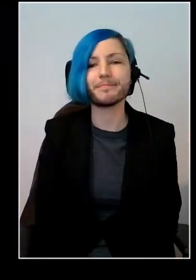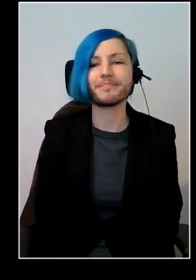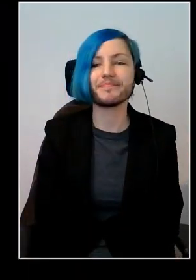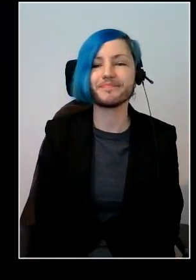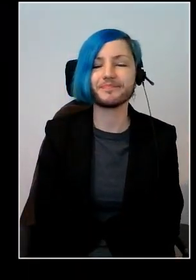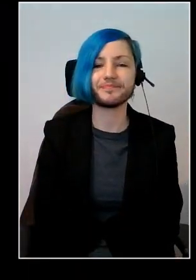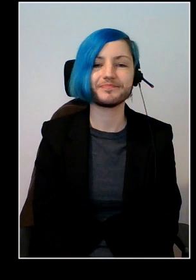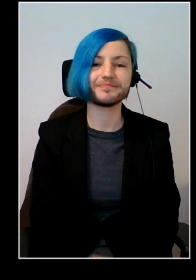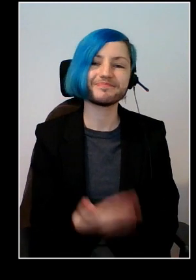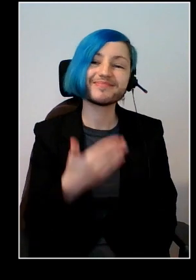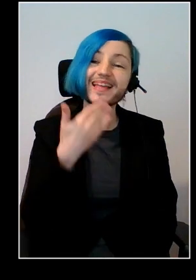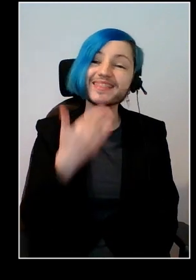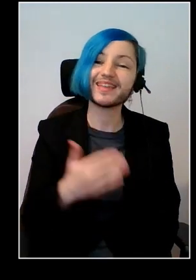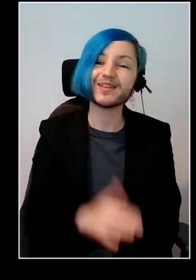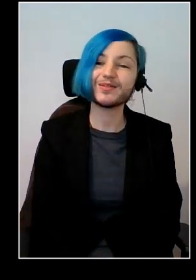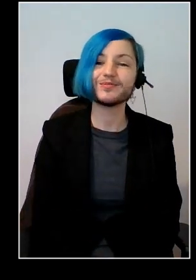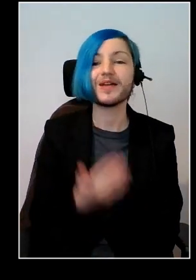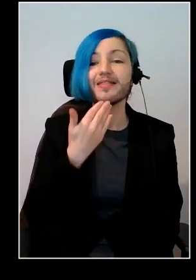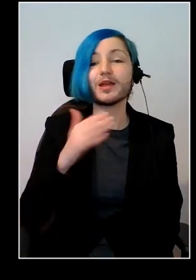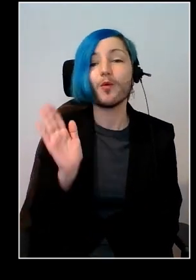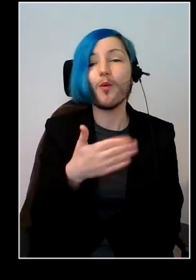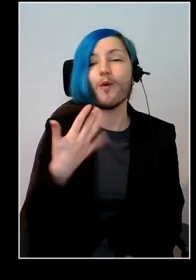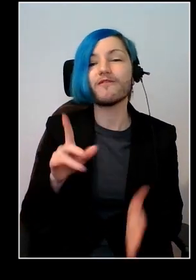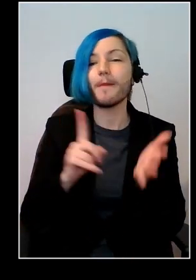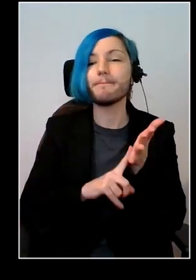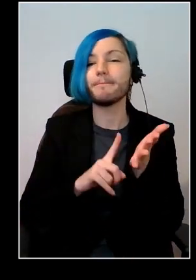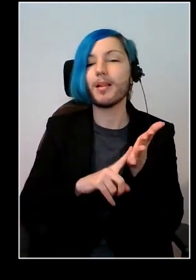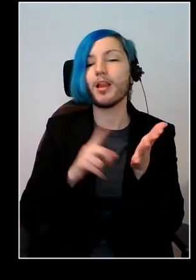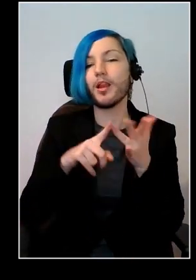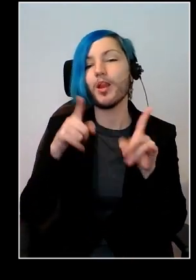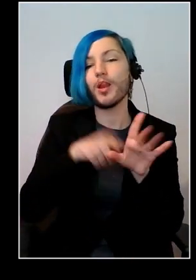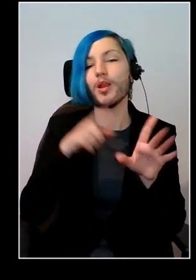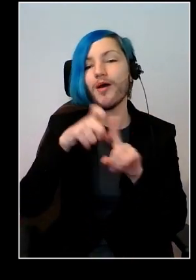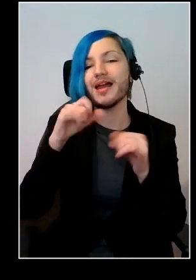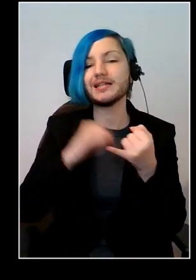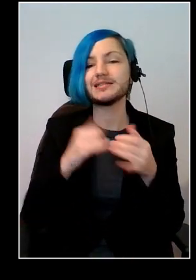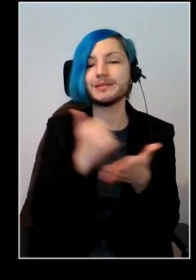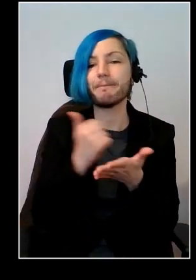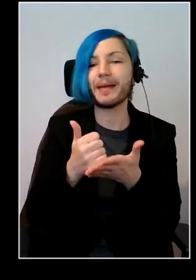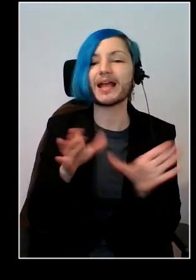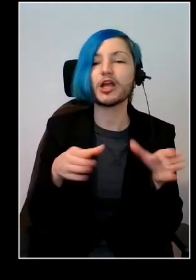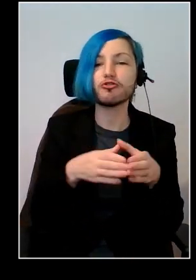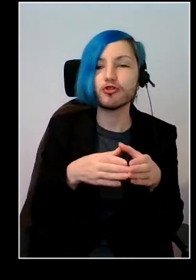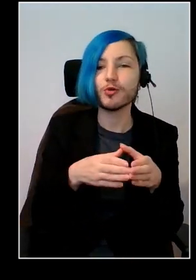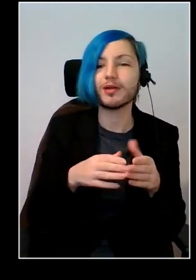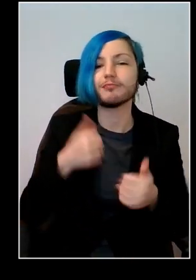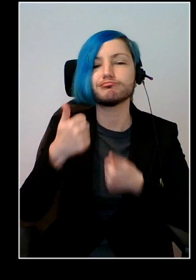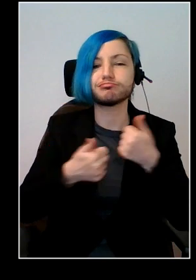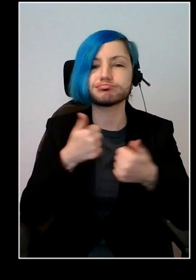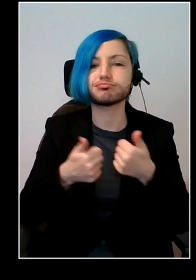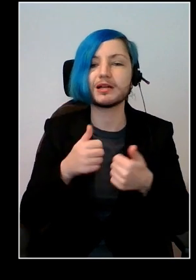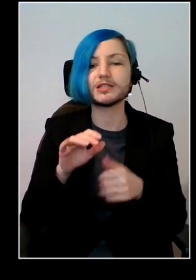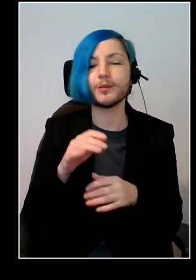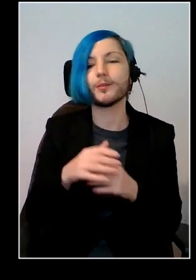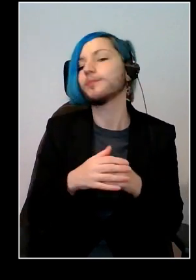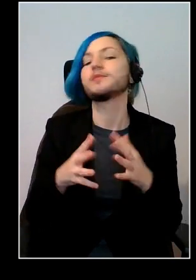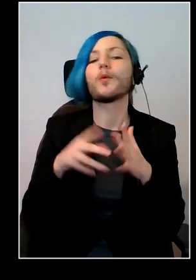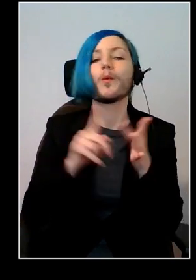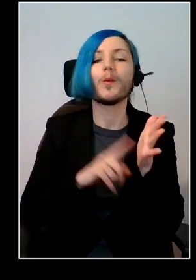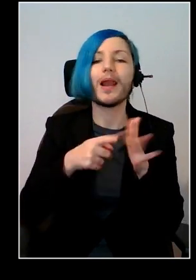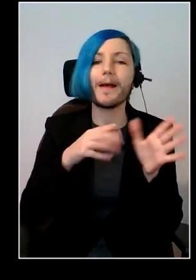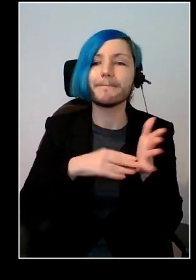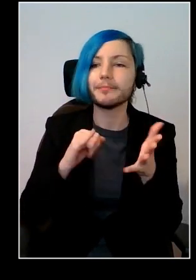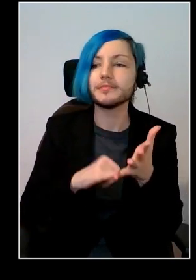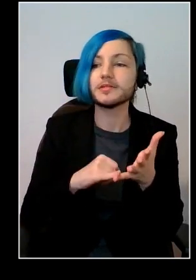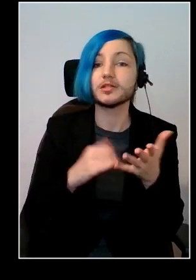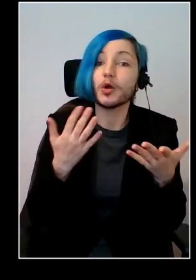Thank you, and thank you to everyone at Lloyds Banking Group for the award, and congratulations, William. Everyone at Smart IT now owes you a drink, so you won't be spending any money